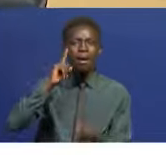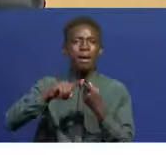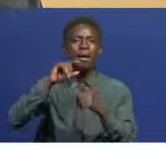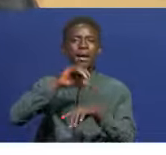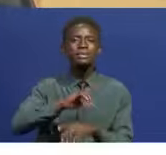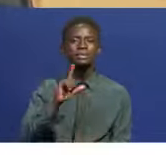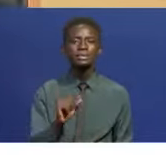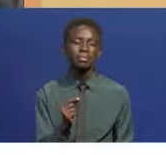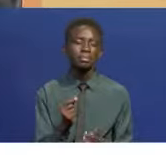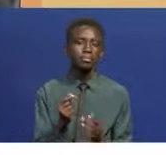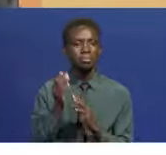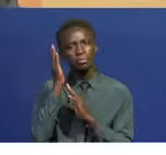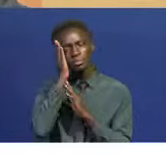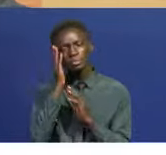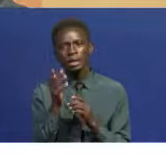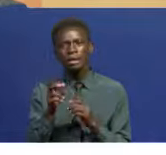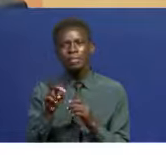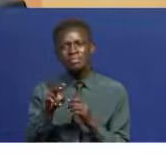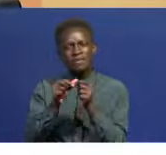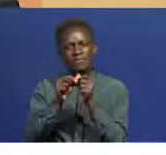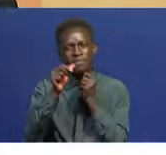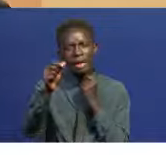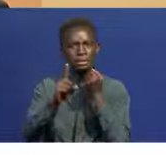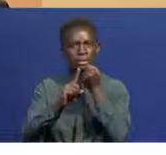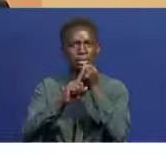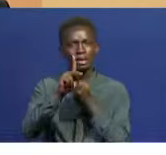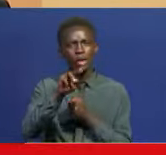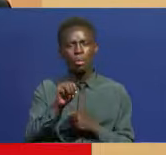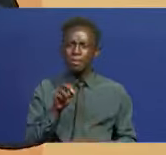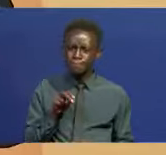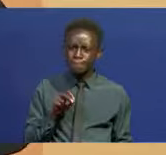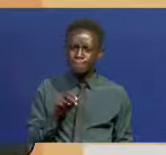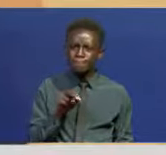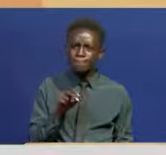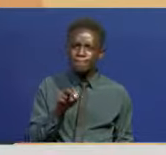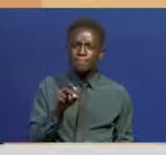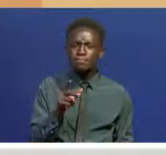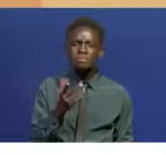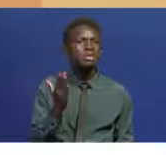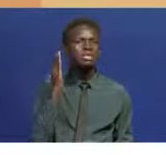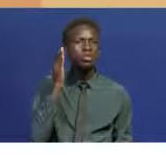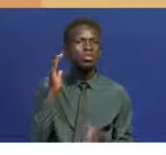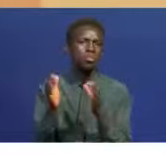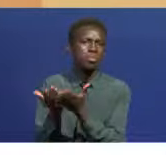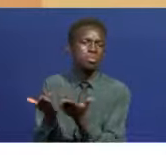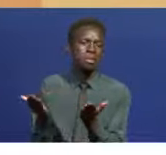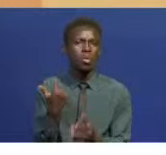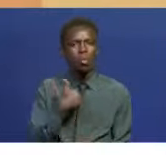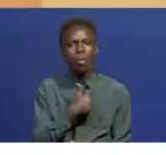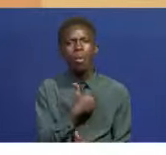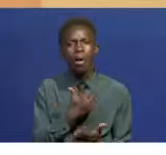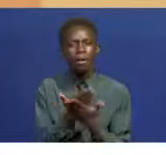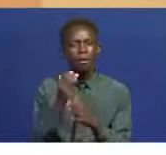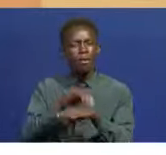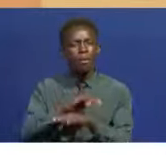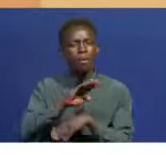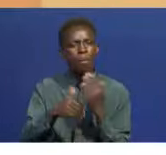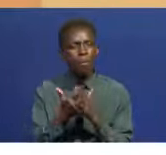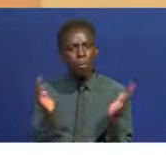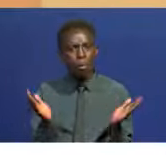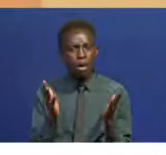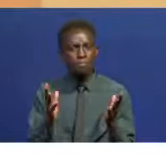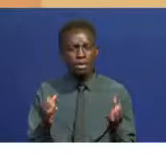go walk as far as 5 or 6 kilometers. And they walk. That is security to themselves. We want them to get all these welfares accumulated in